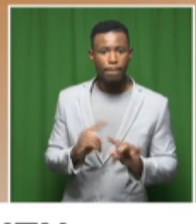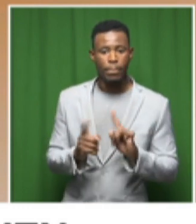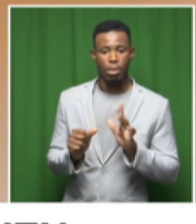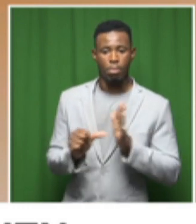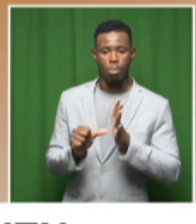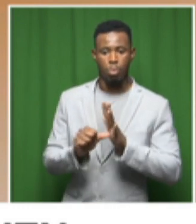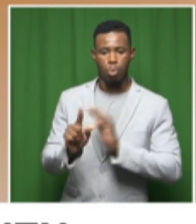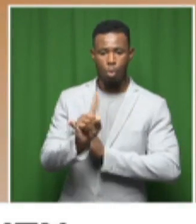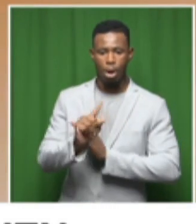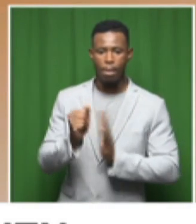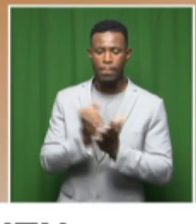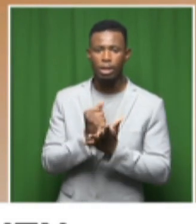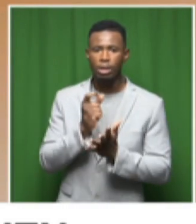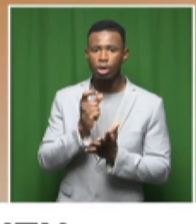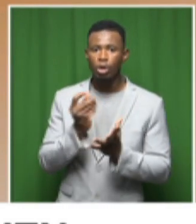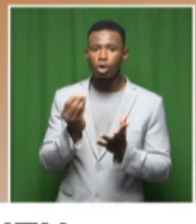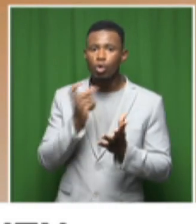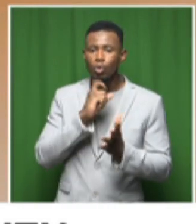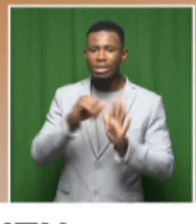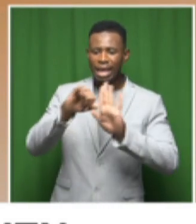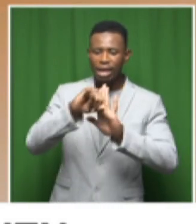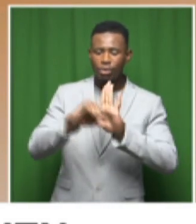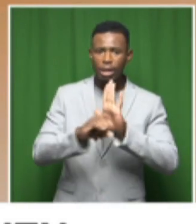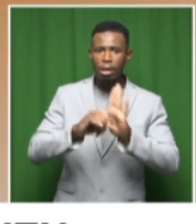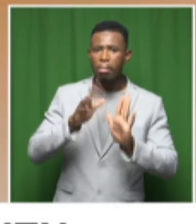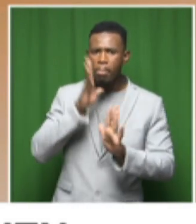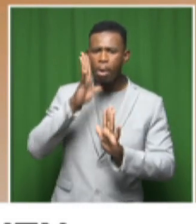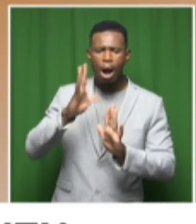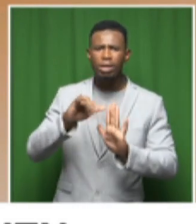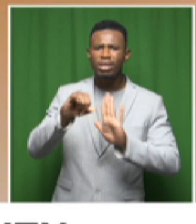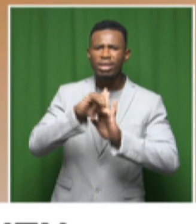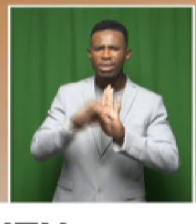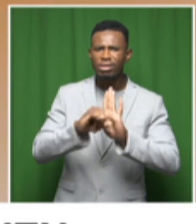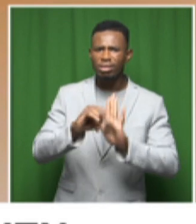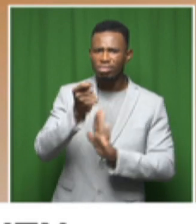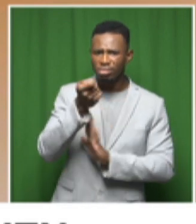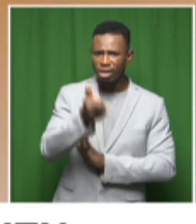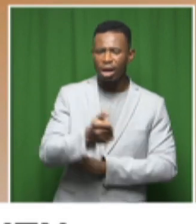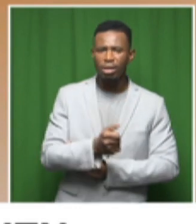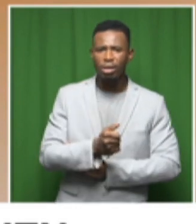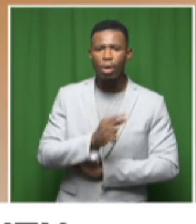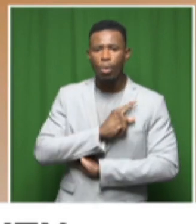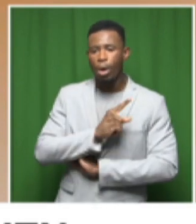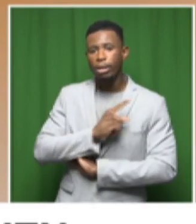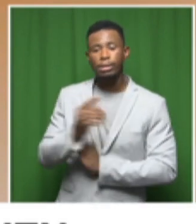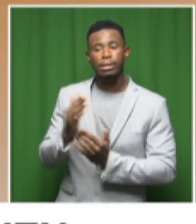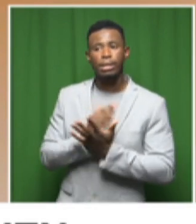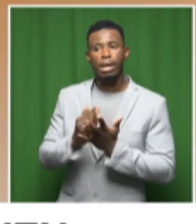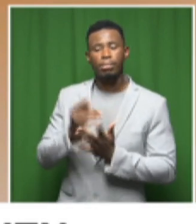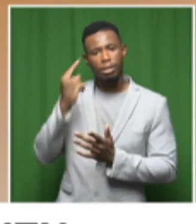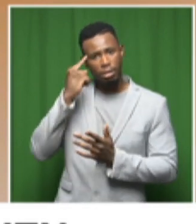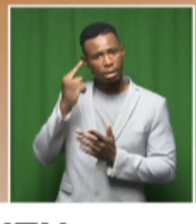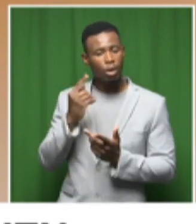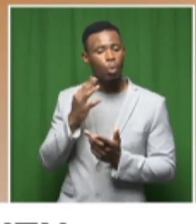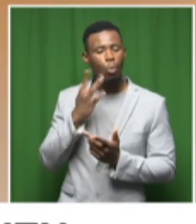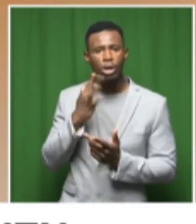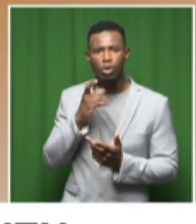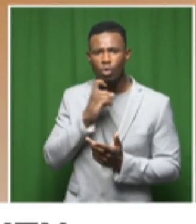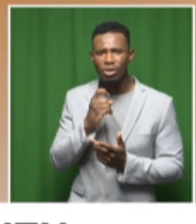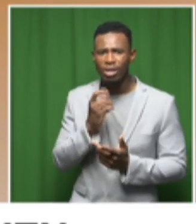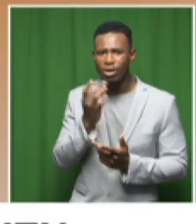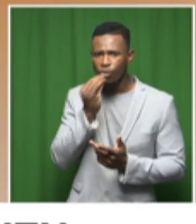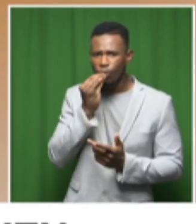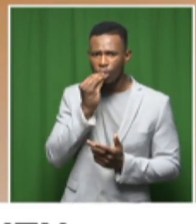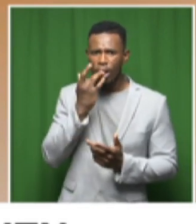that you need to use less ingredients. So most people think when you talk about a flavorful meal, you have to add 10 spices